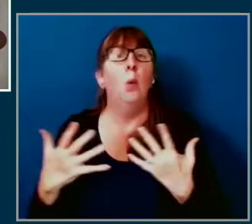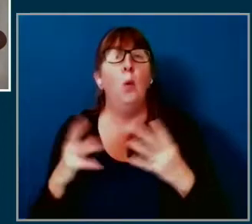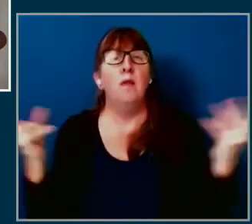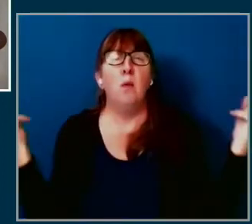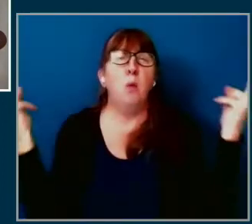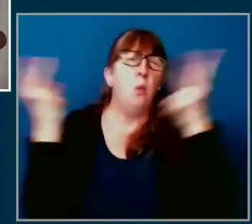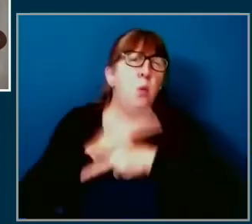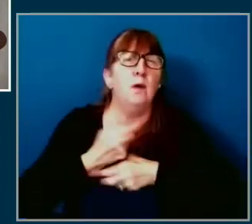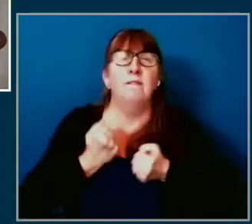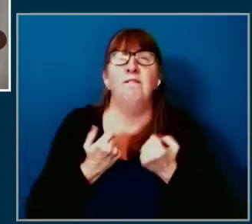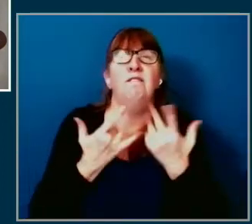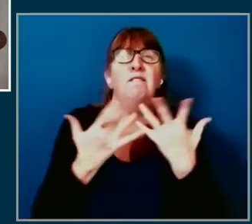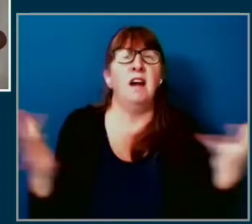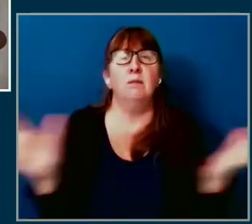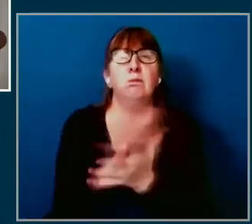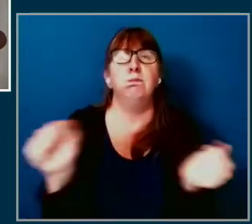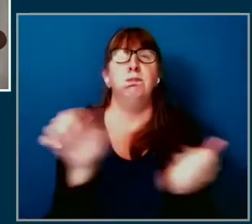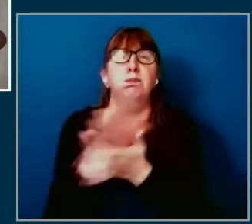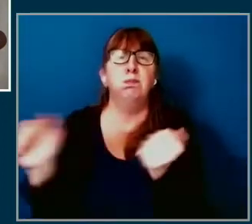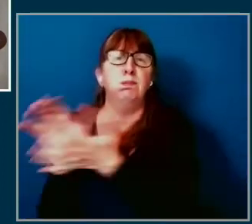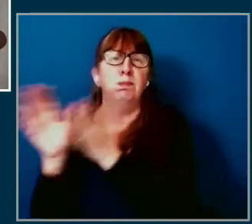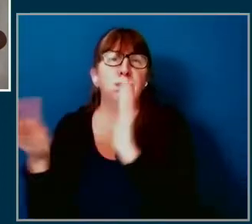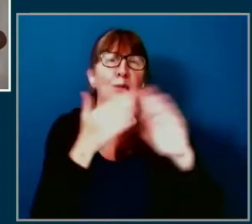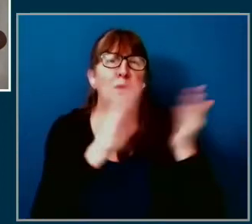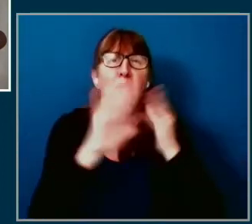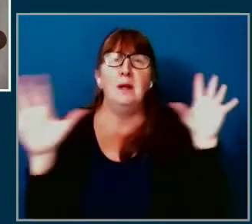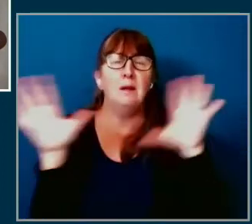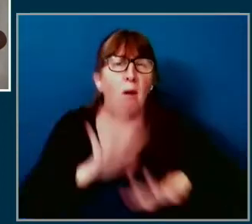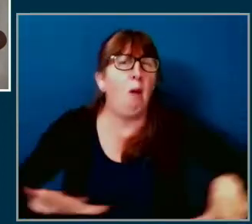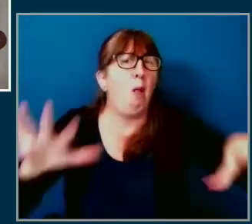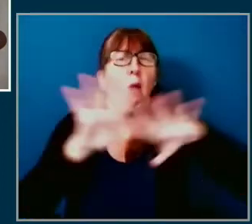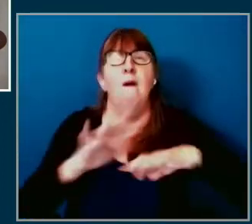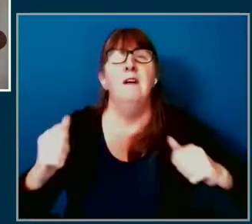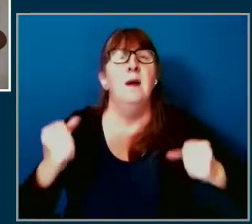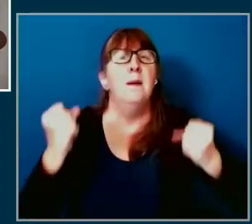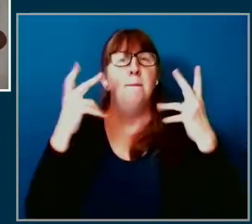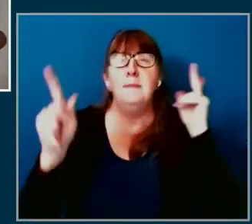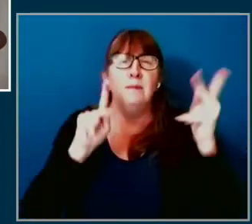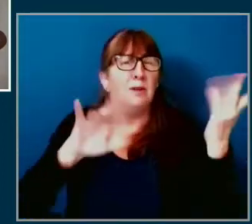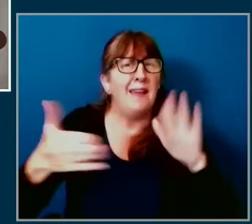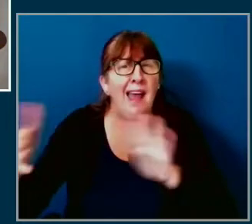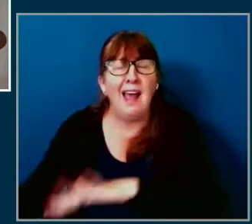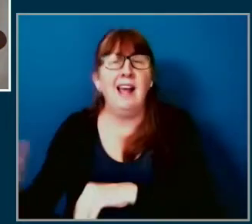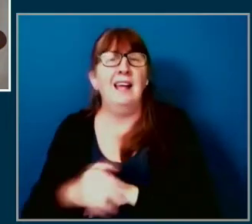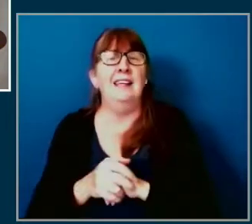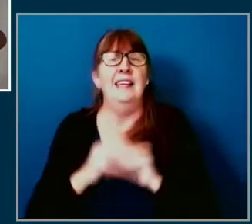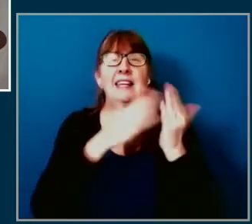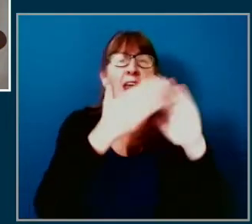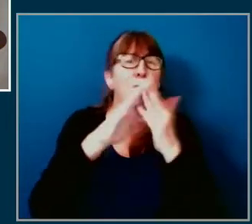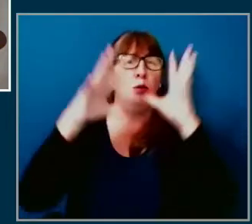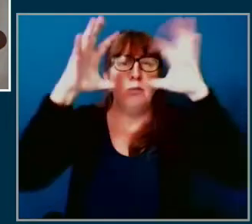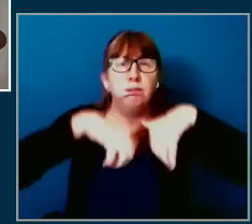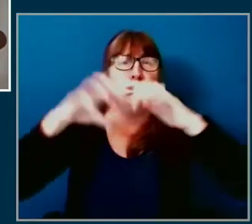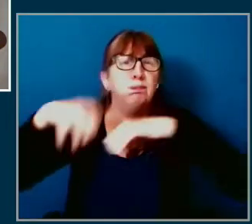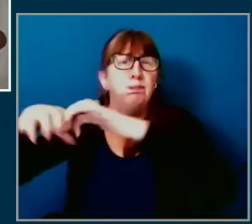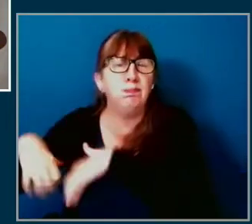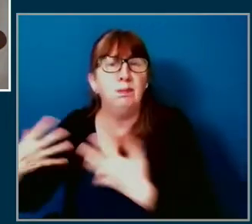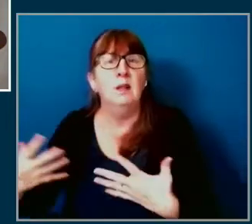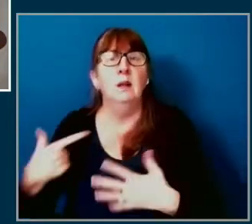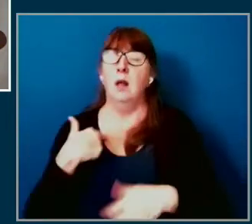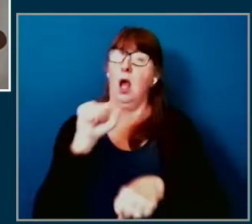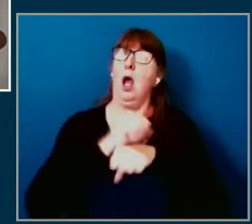history devastated communities, took lives, burned down entire neighborhoods, I worked for consumers to hold insurers to